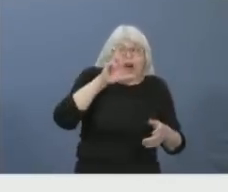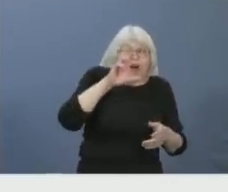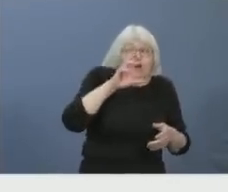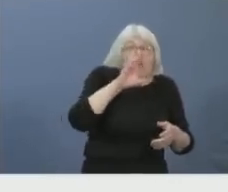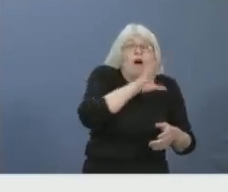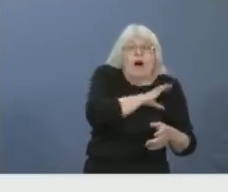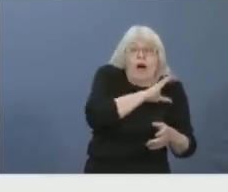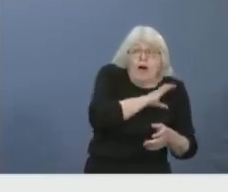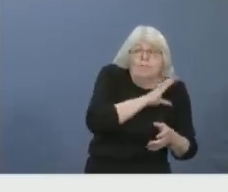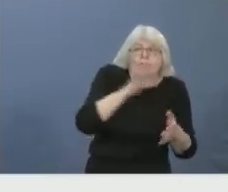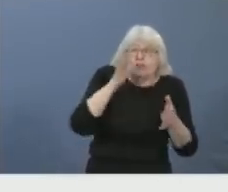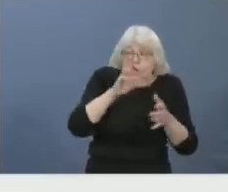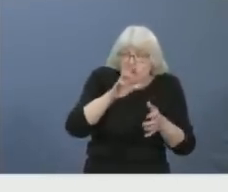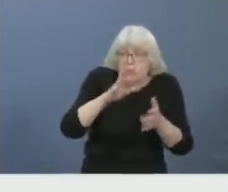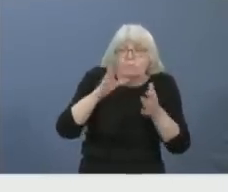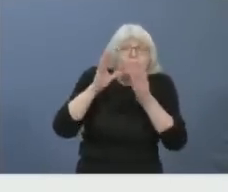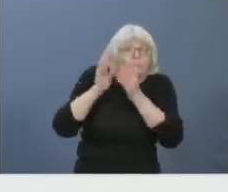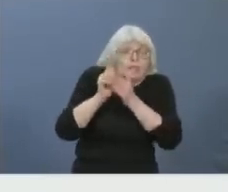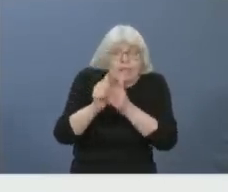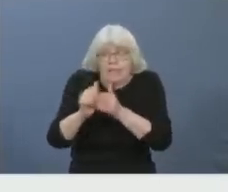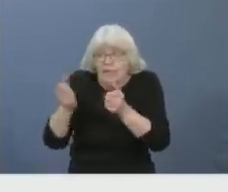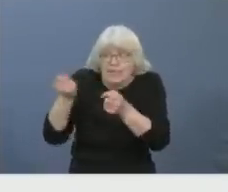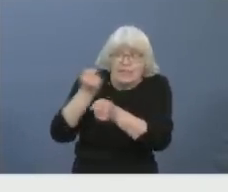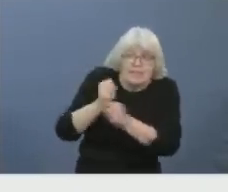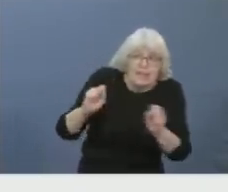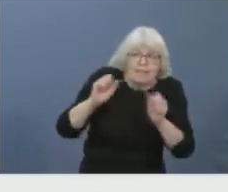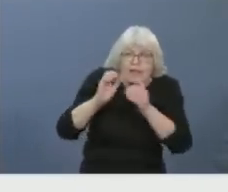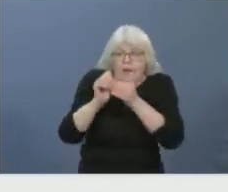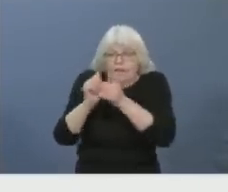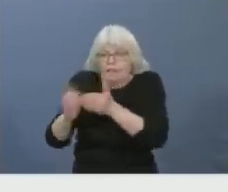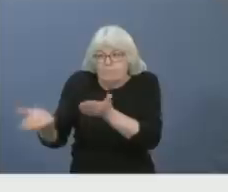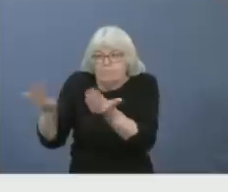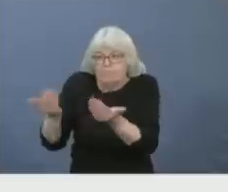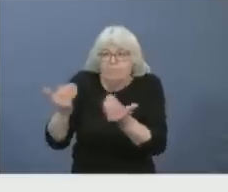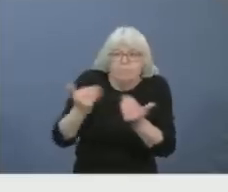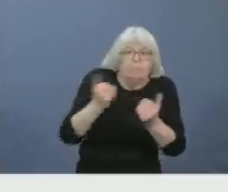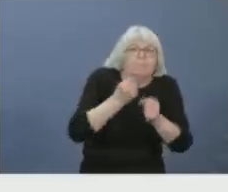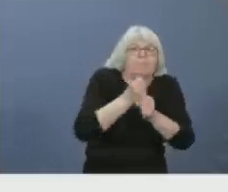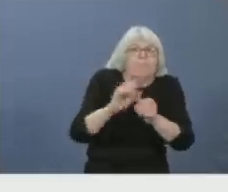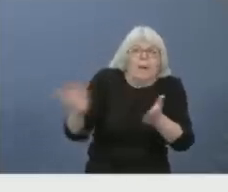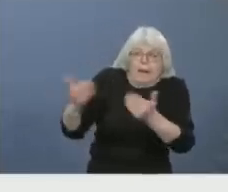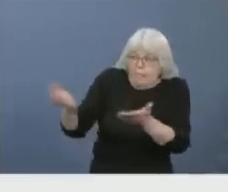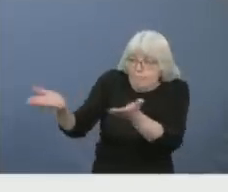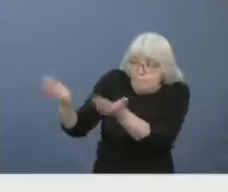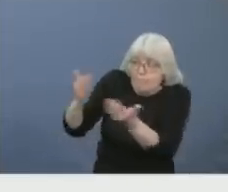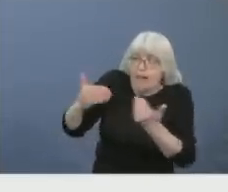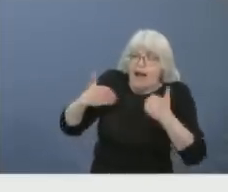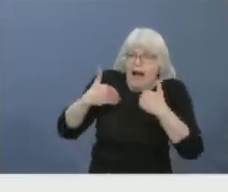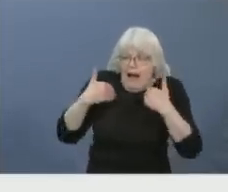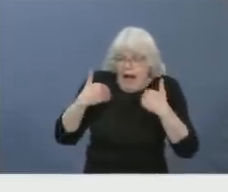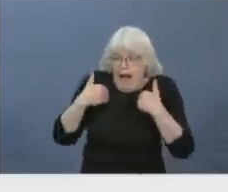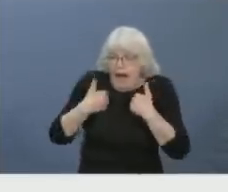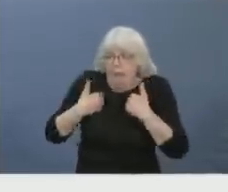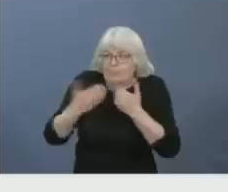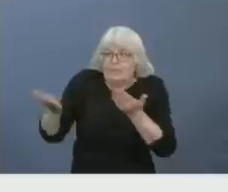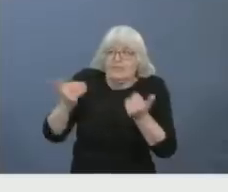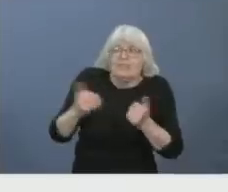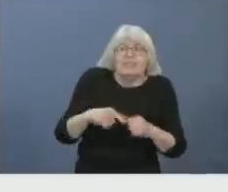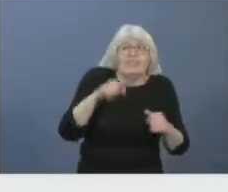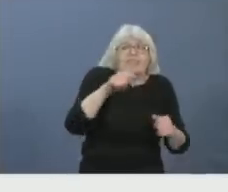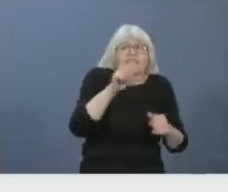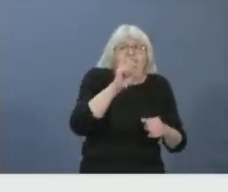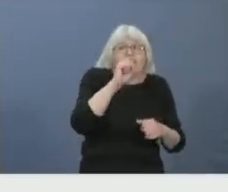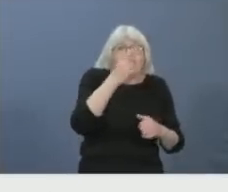to their homes when it's safe to do so. This is being done on a case-by-case basis. If you're in the Shelburne area and have a pet in